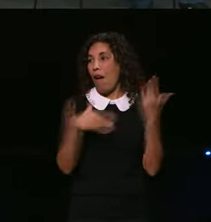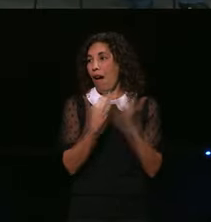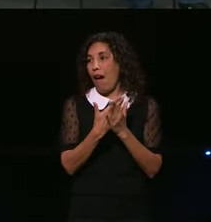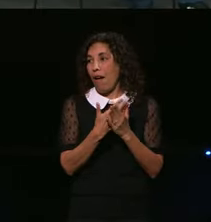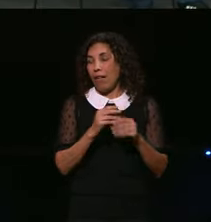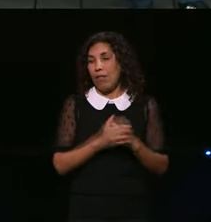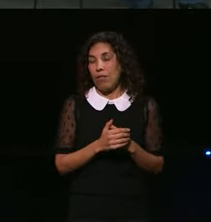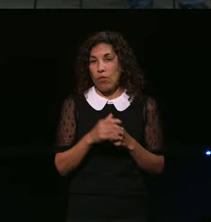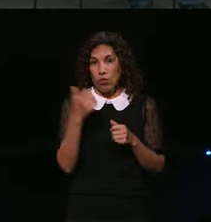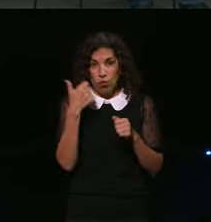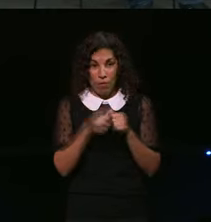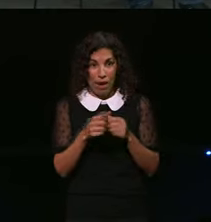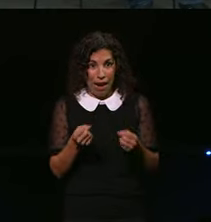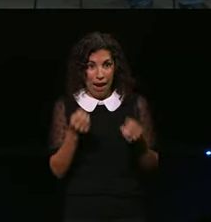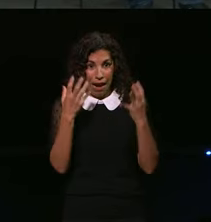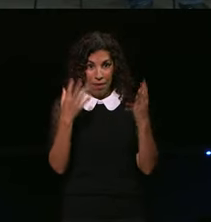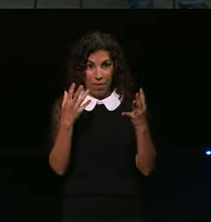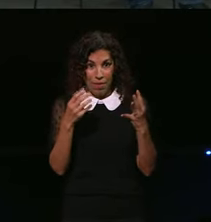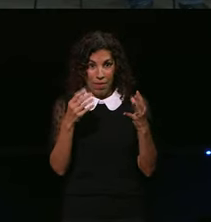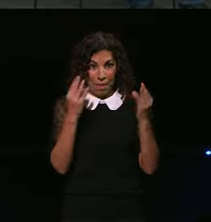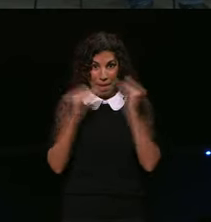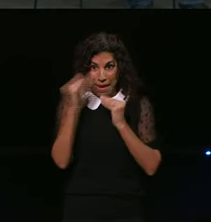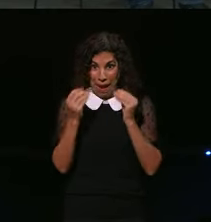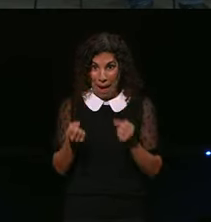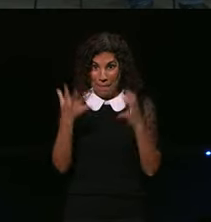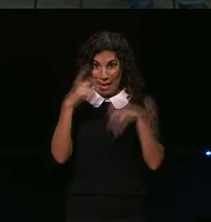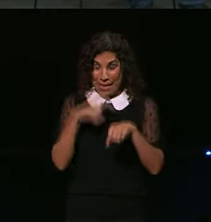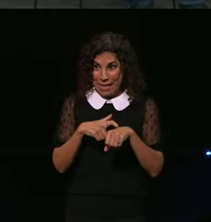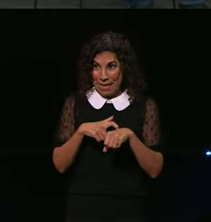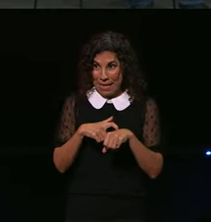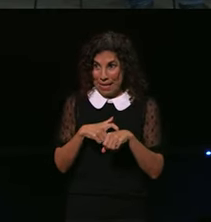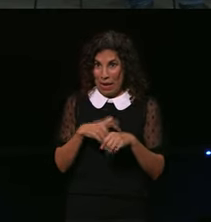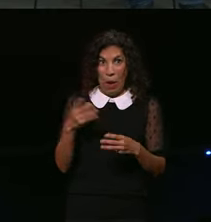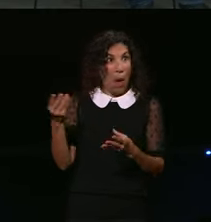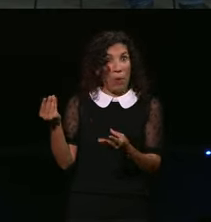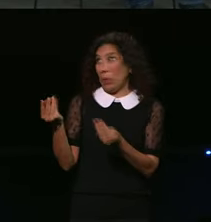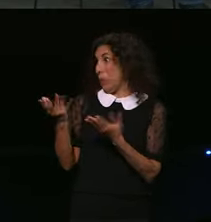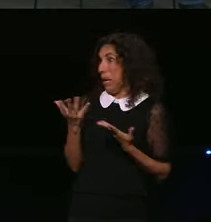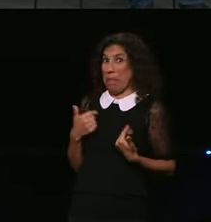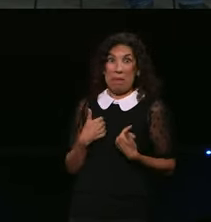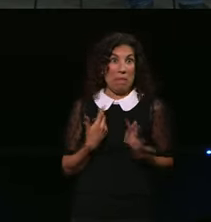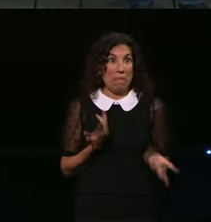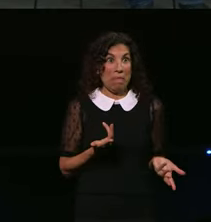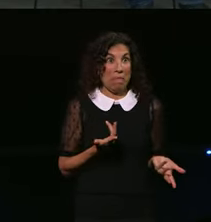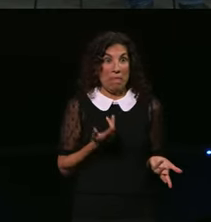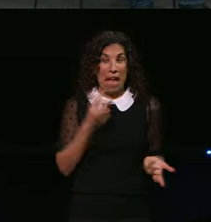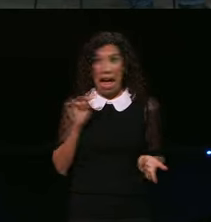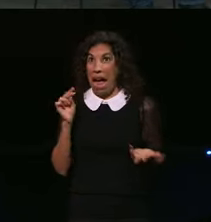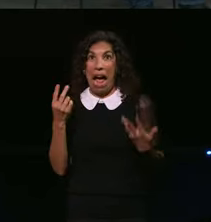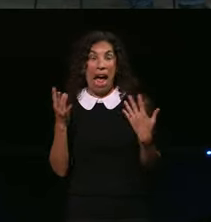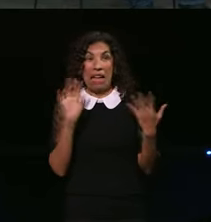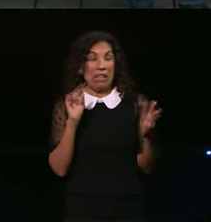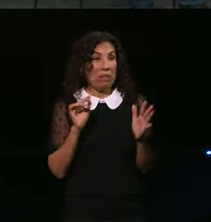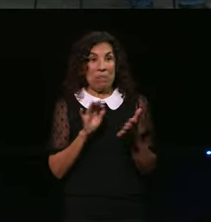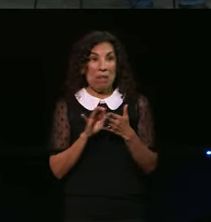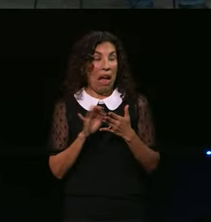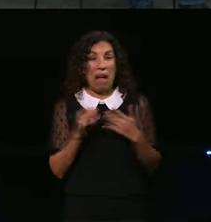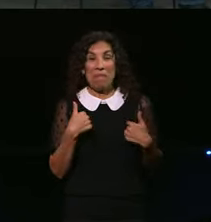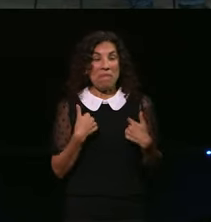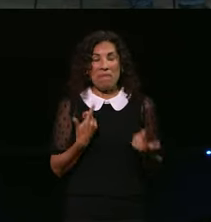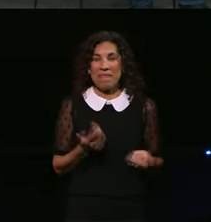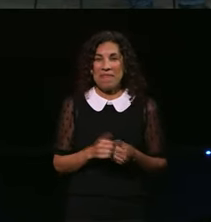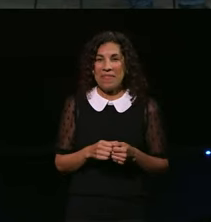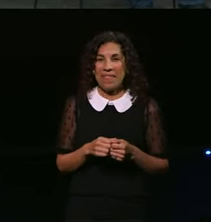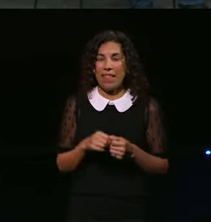Willem, do you remember how many times you had to go through that makeup? You tell me. We were watching the clock, not me. We did.